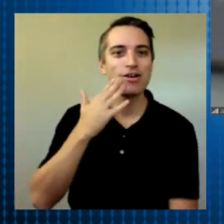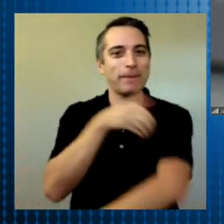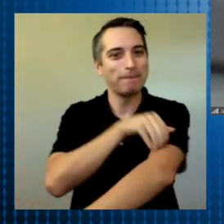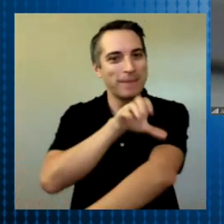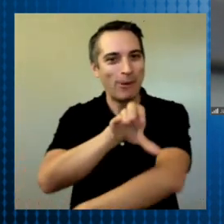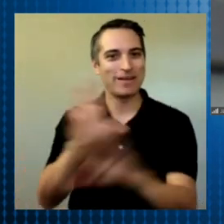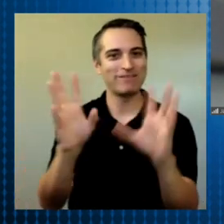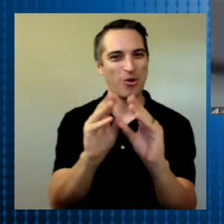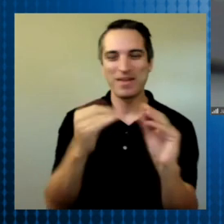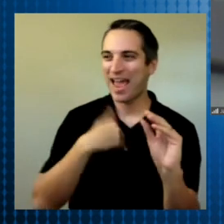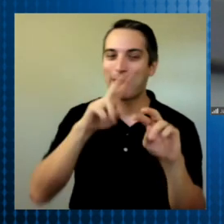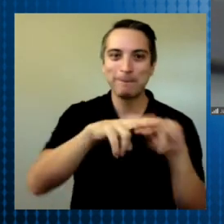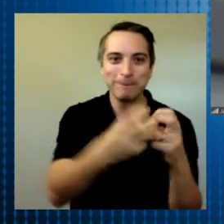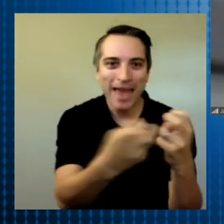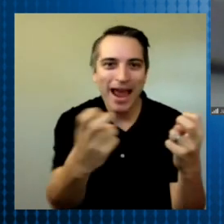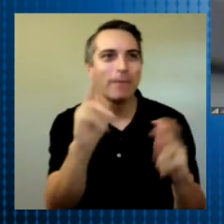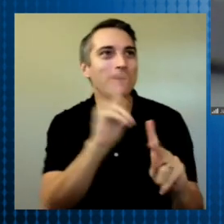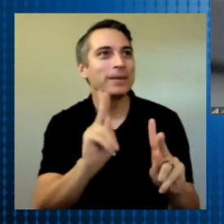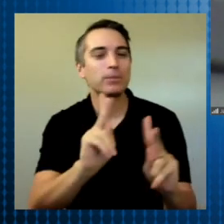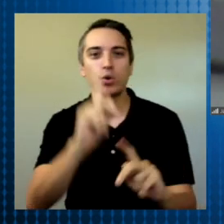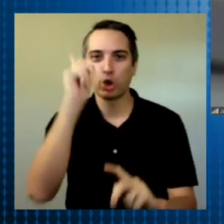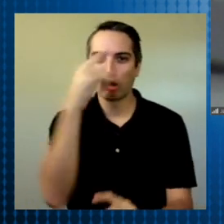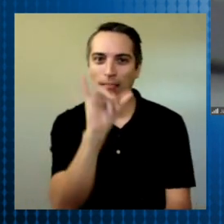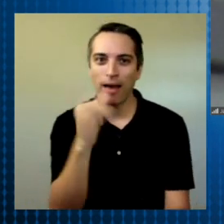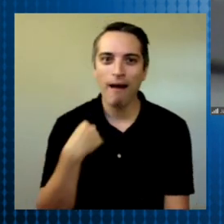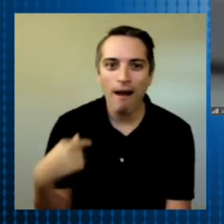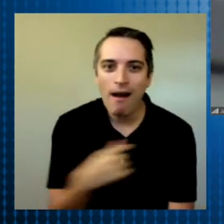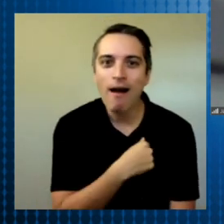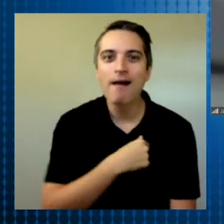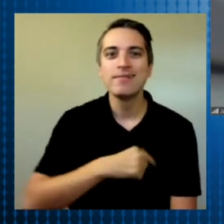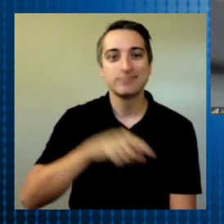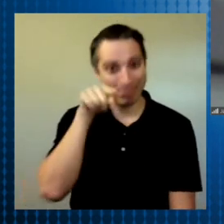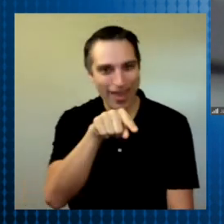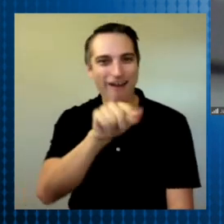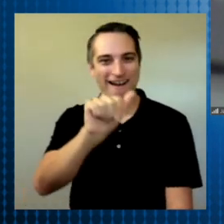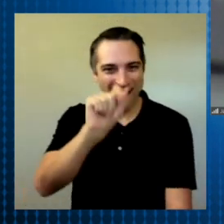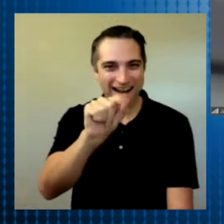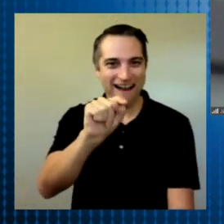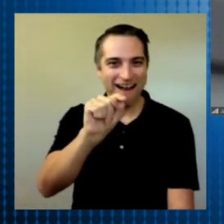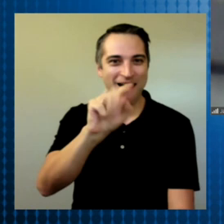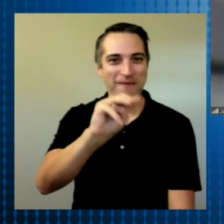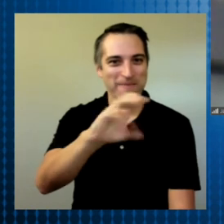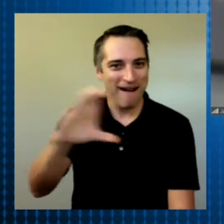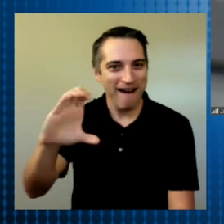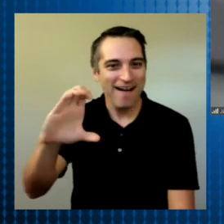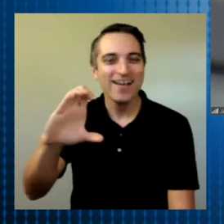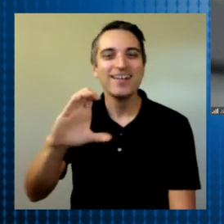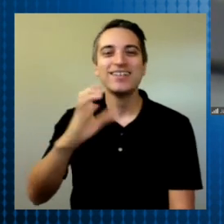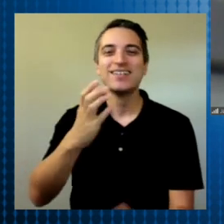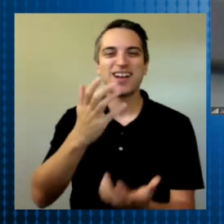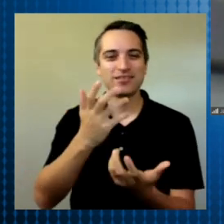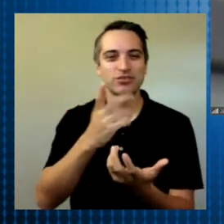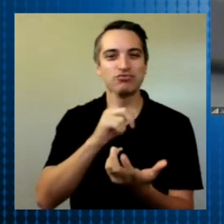panel of people who look like us and other professionals at Mott and around the city of Flint, and answer the questions about changing the